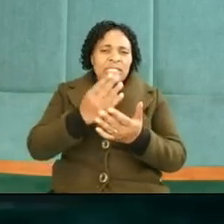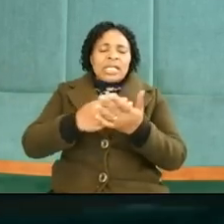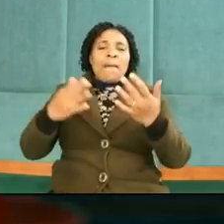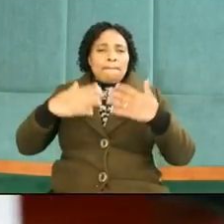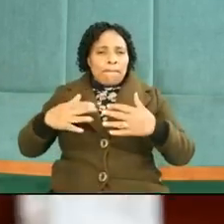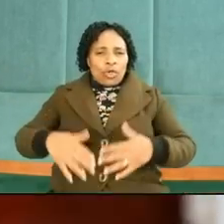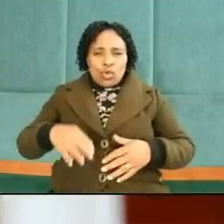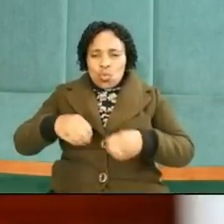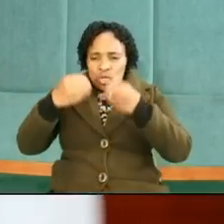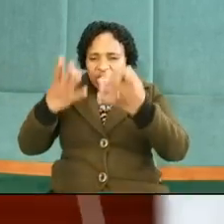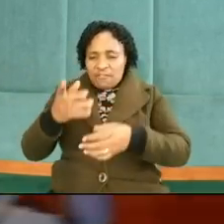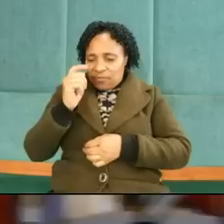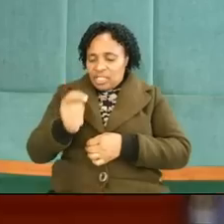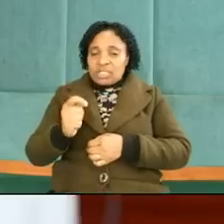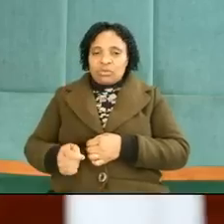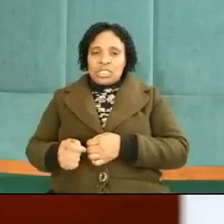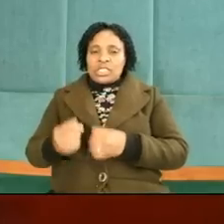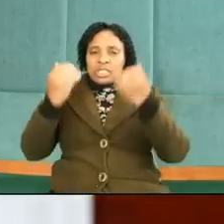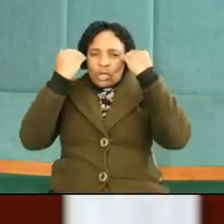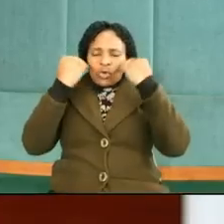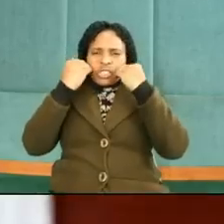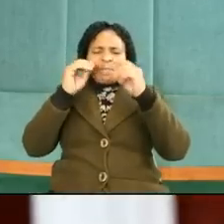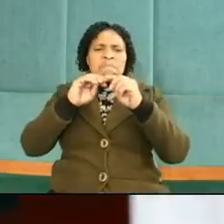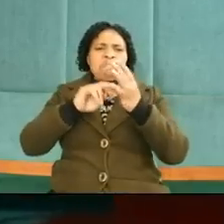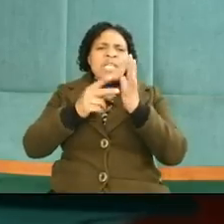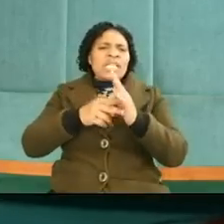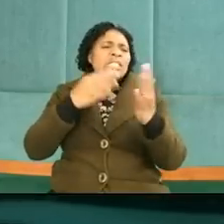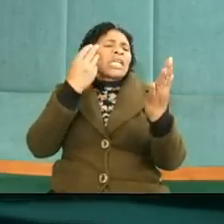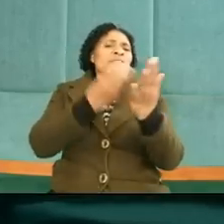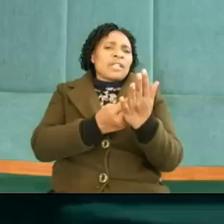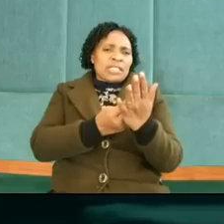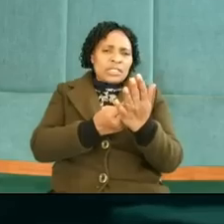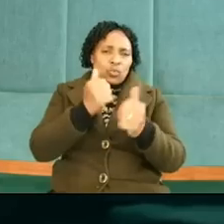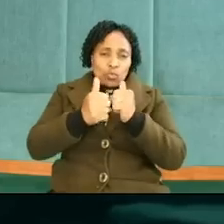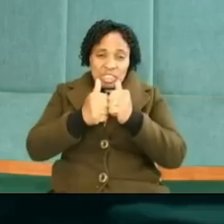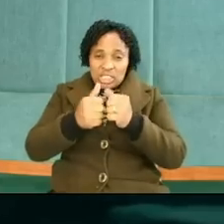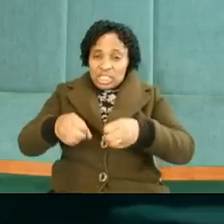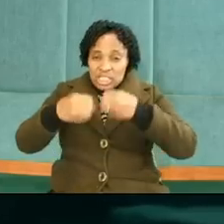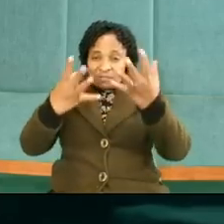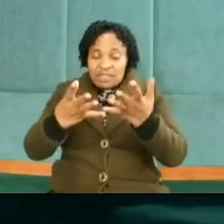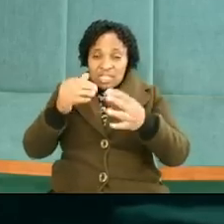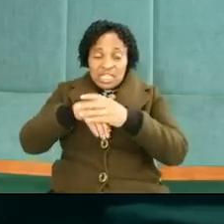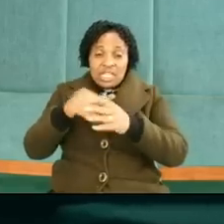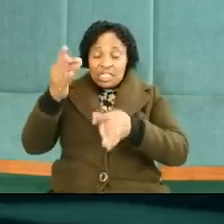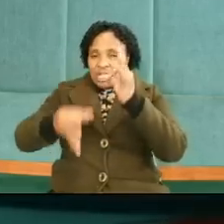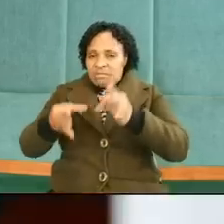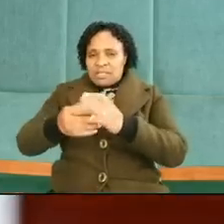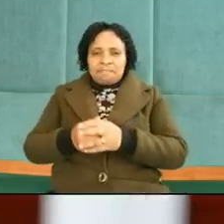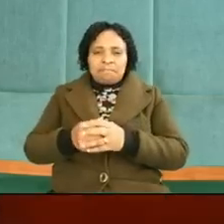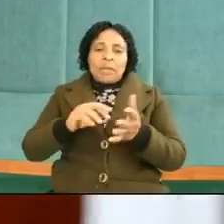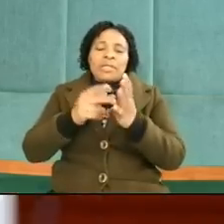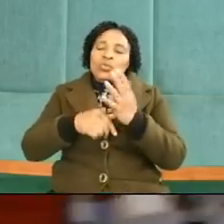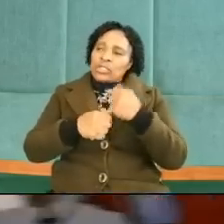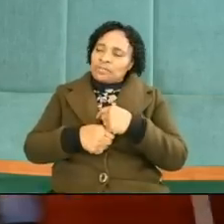who give testimony in a court, which means that it is evidence that will be presented in a judgment.